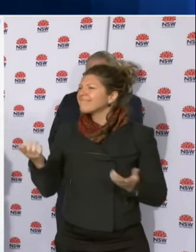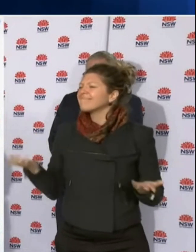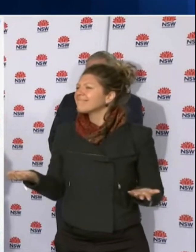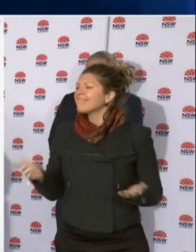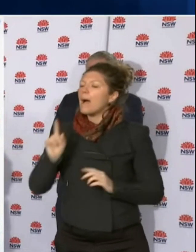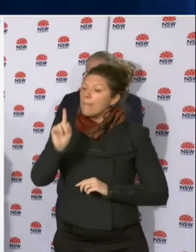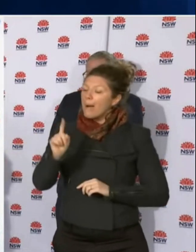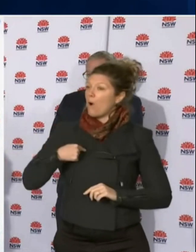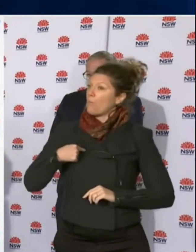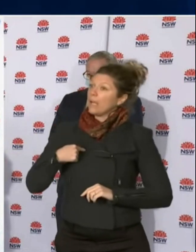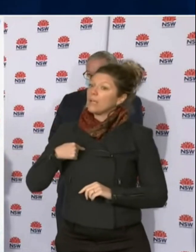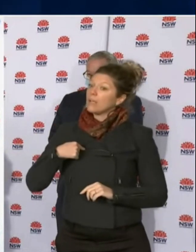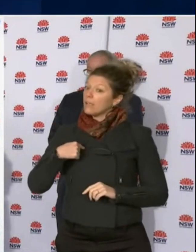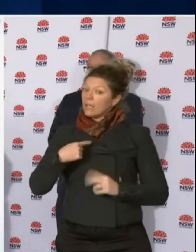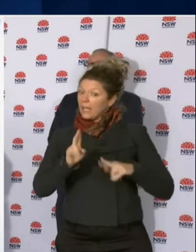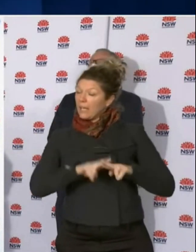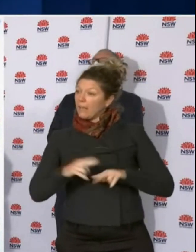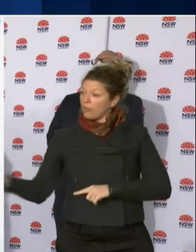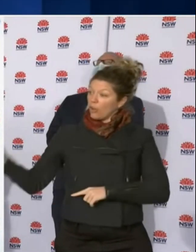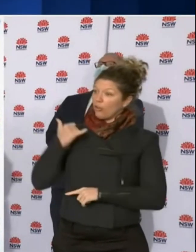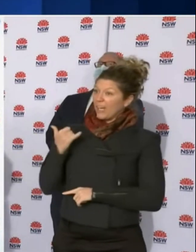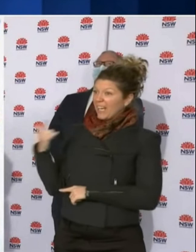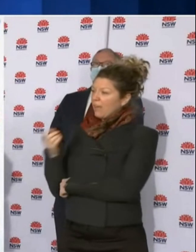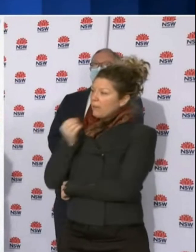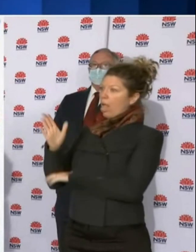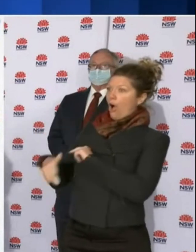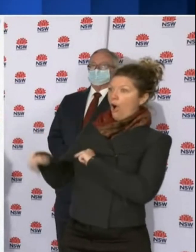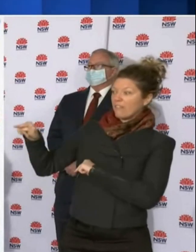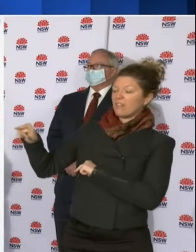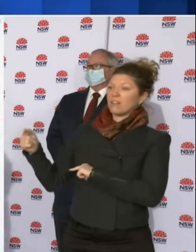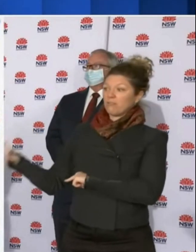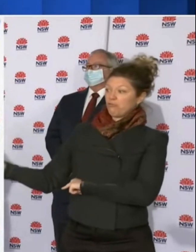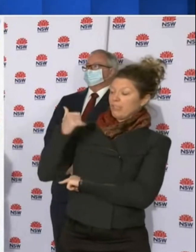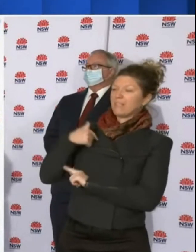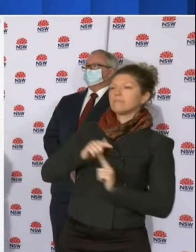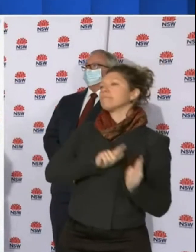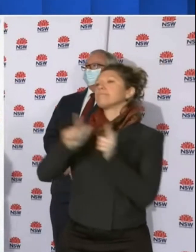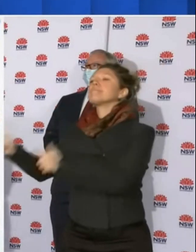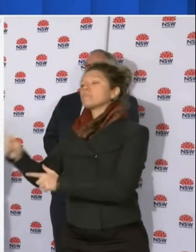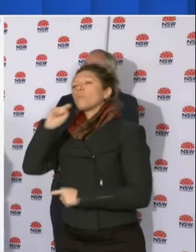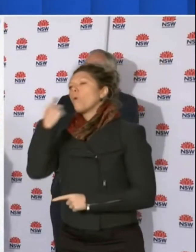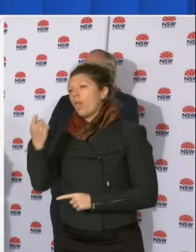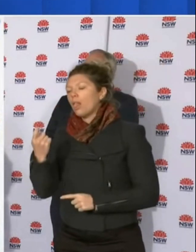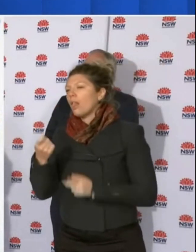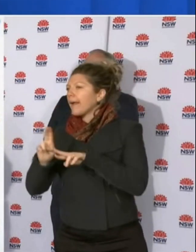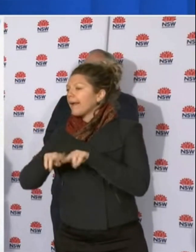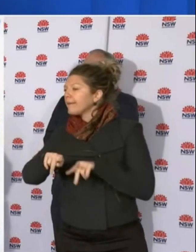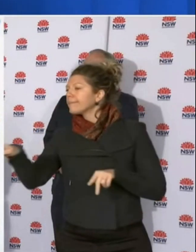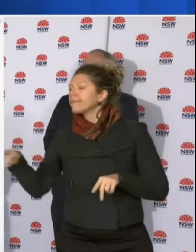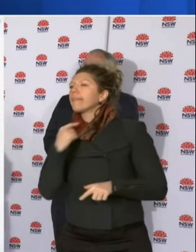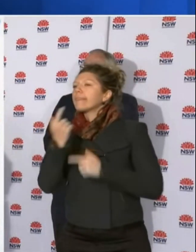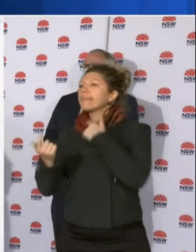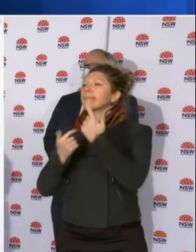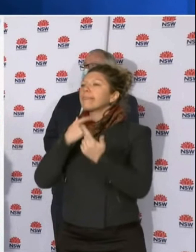what we will do is we'll respond to where the people are that are seemingly not taking these public health orders seriously. And